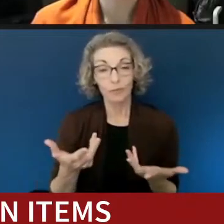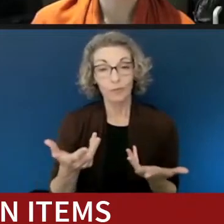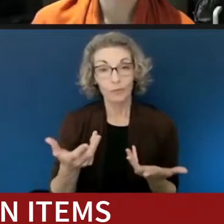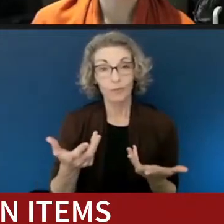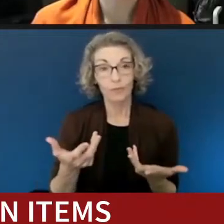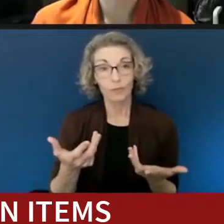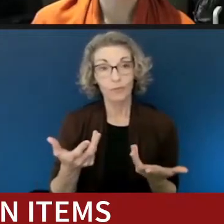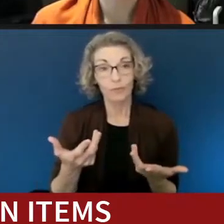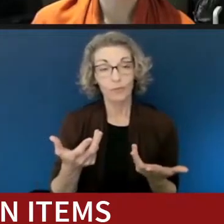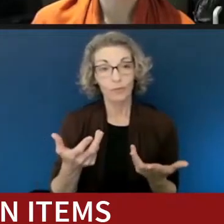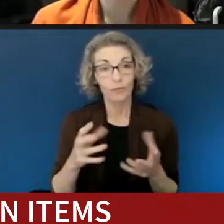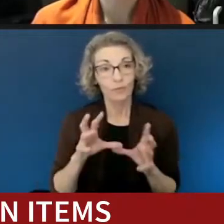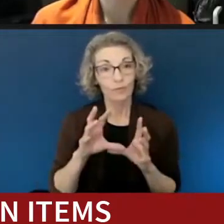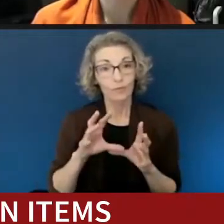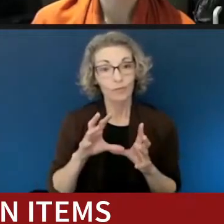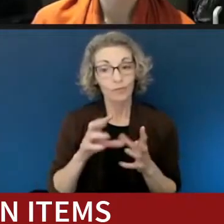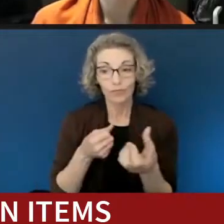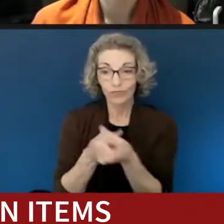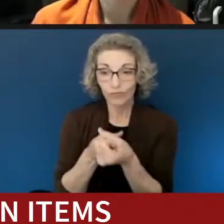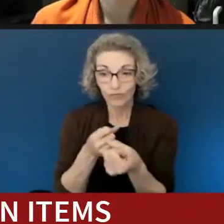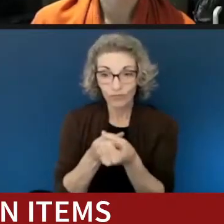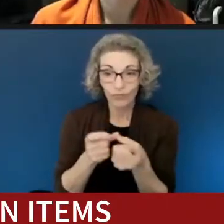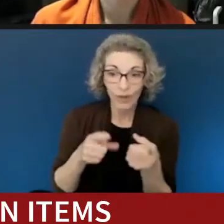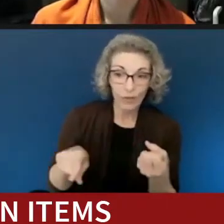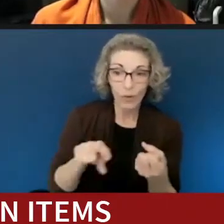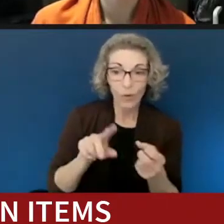walk together with the people that are